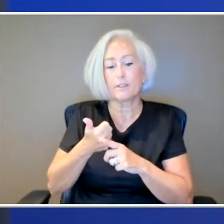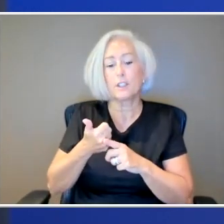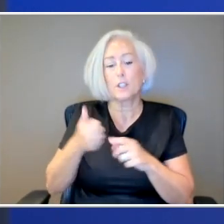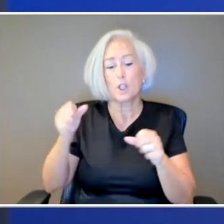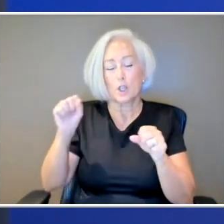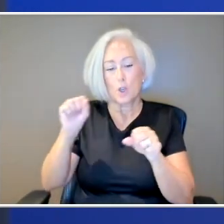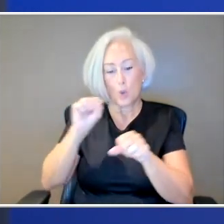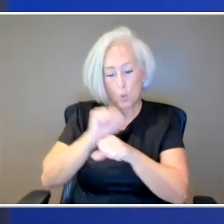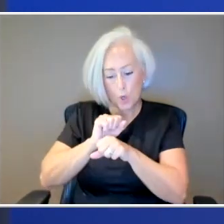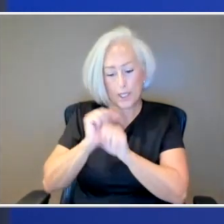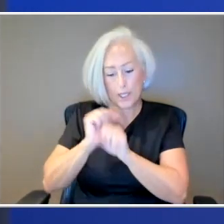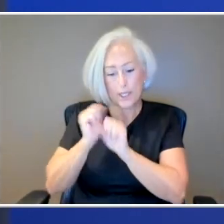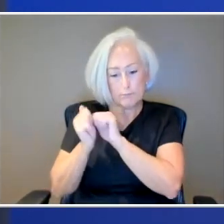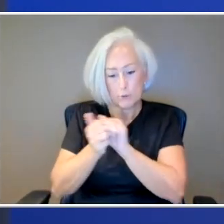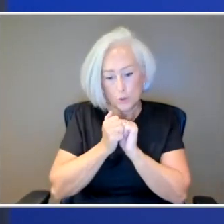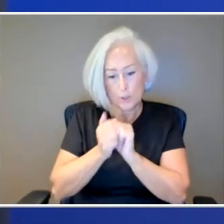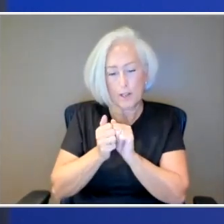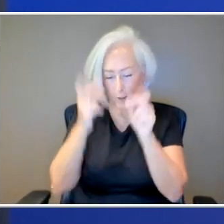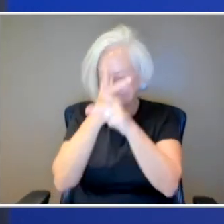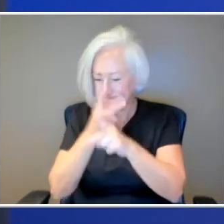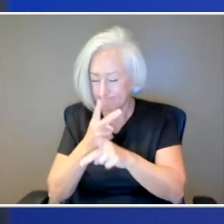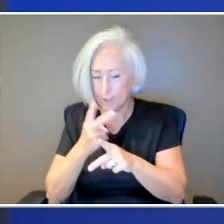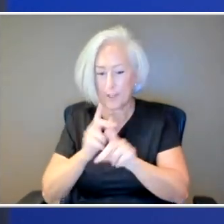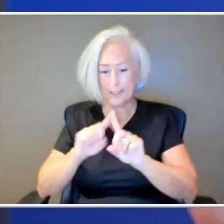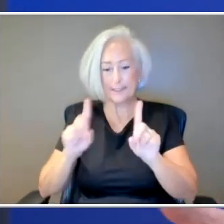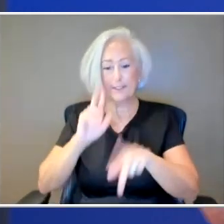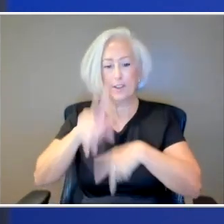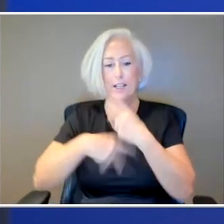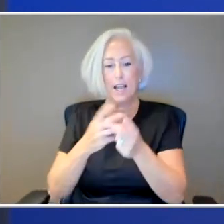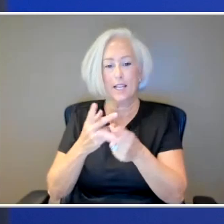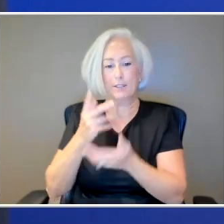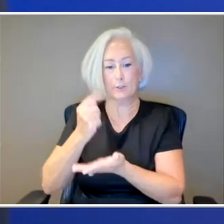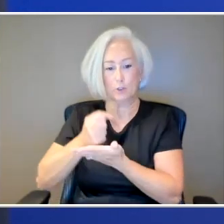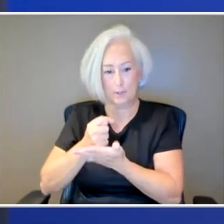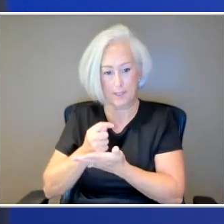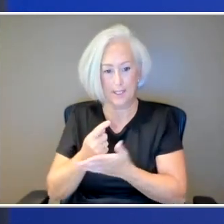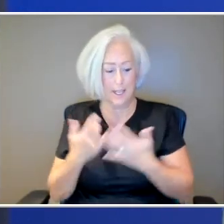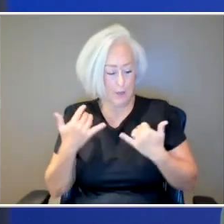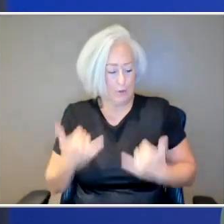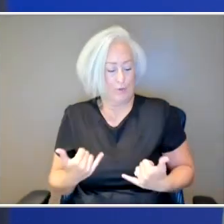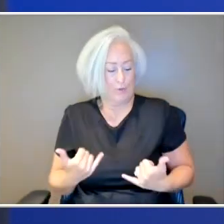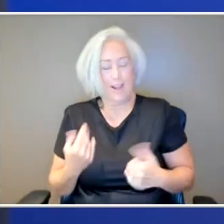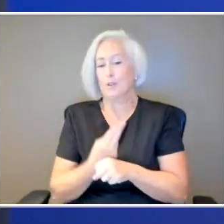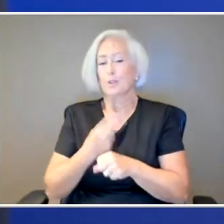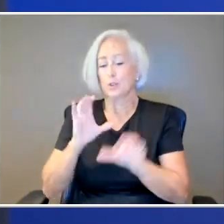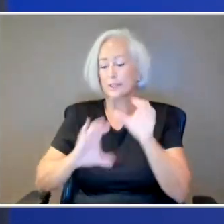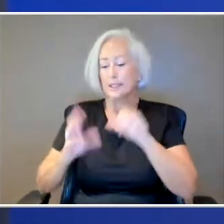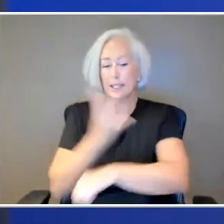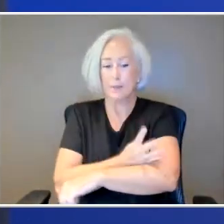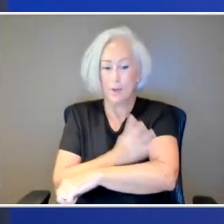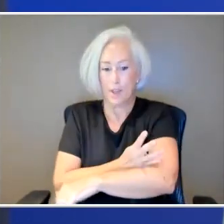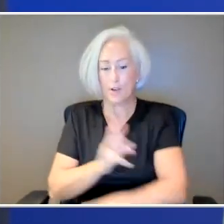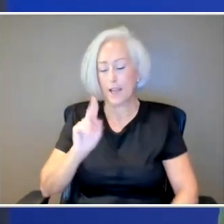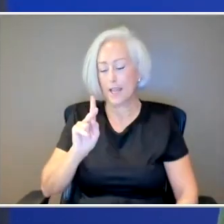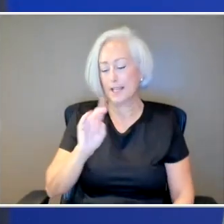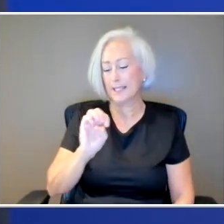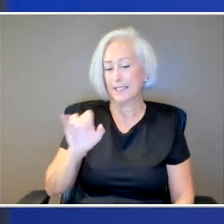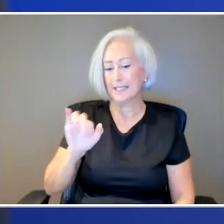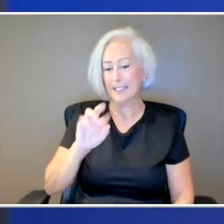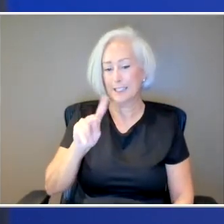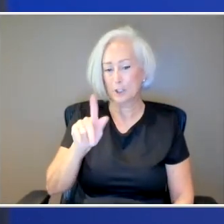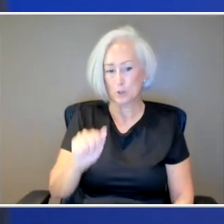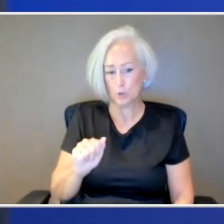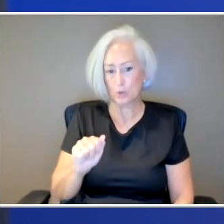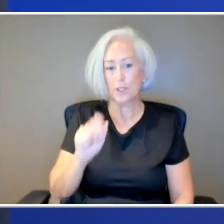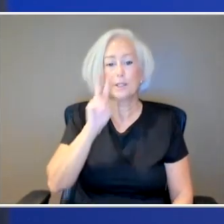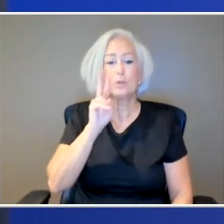treatments, and right now it's chemo and Keytruda. And that's what we're working on to see if another several weeks where things are at